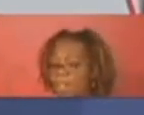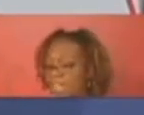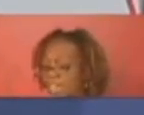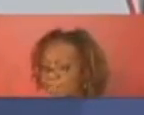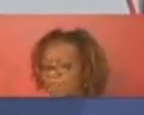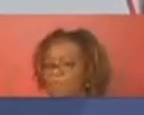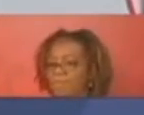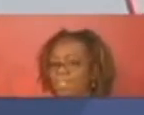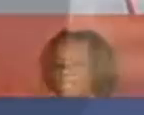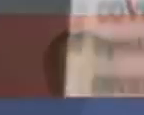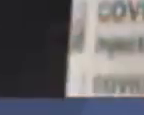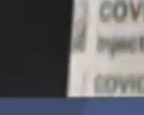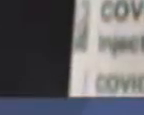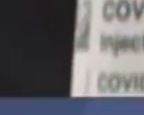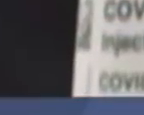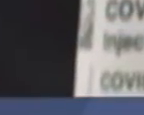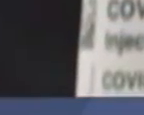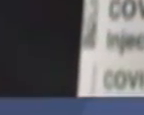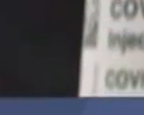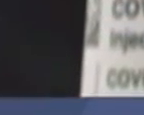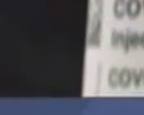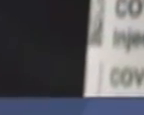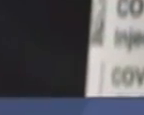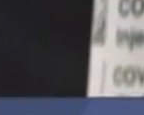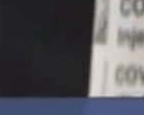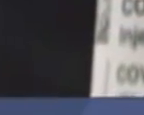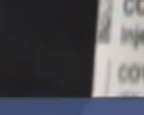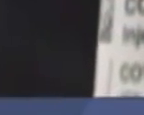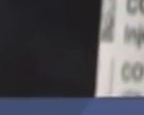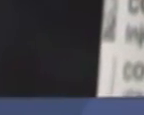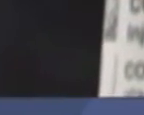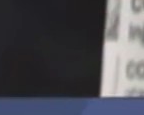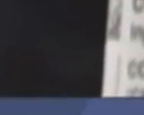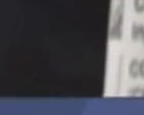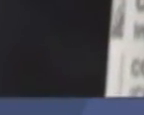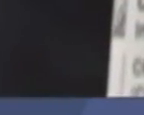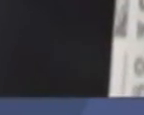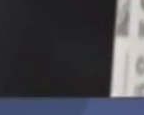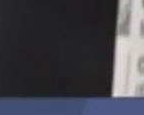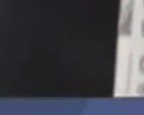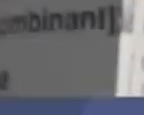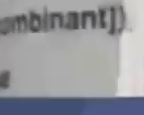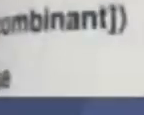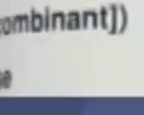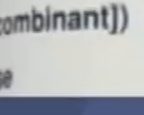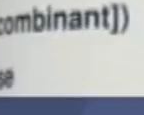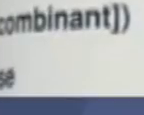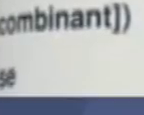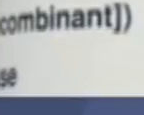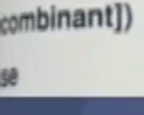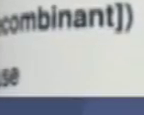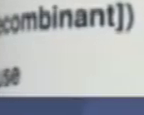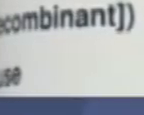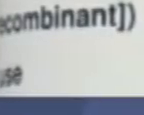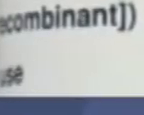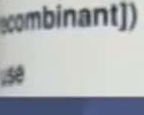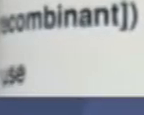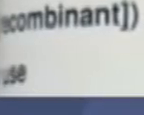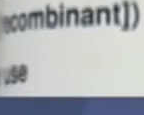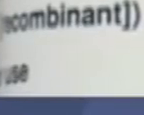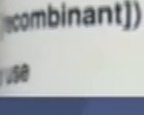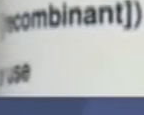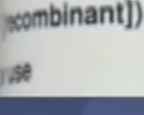ministry is pleased with the overwhelming response. The appointment system for the AstraZeneca vaccines was announced by the Ministry of Health on